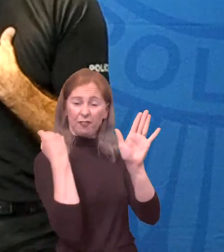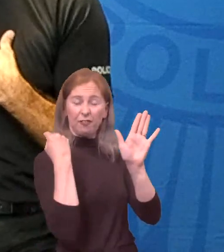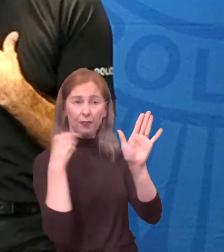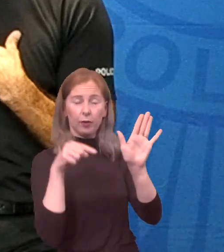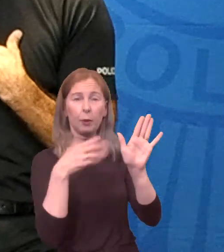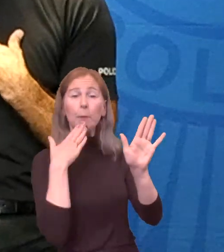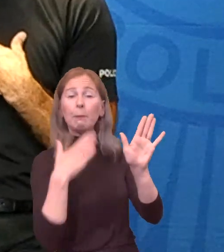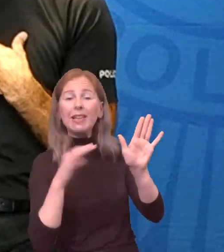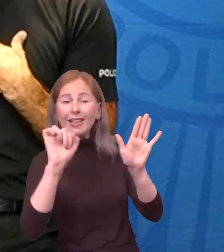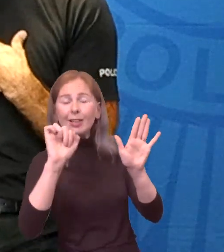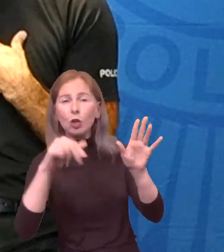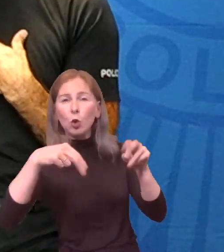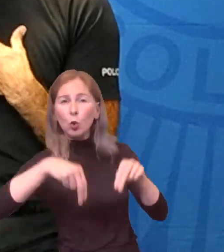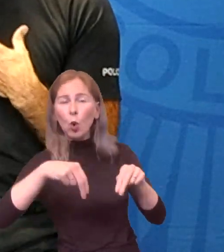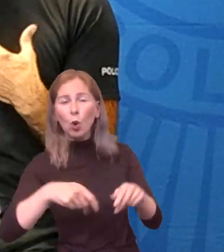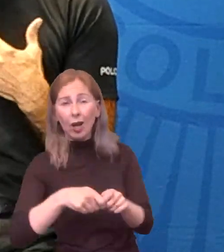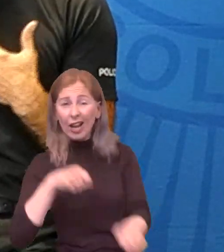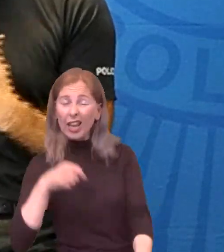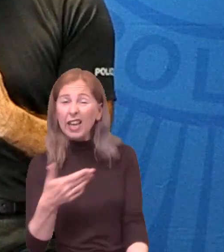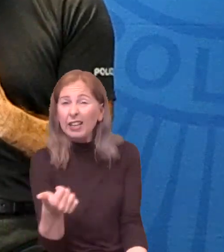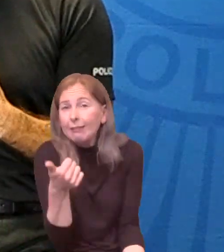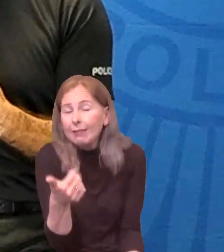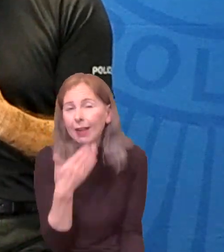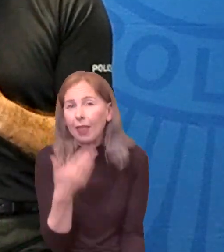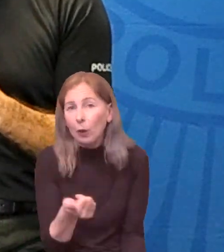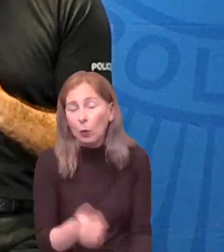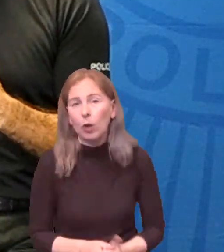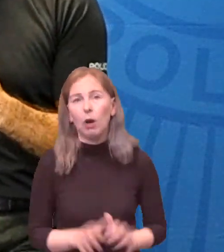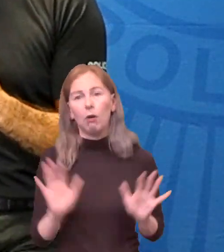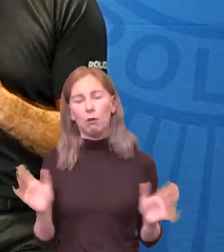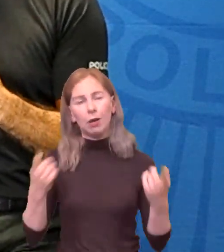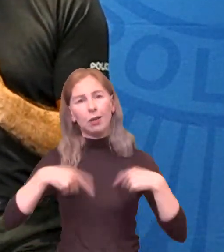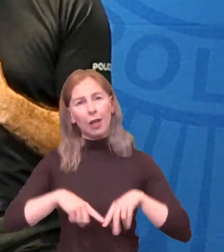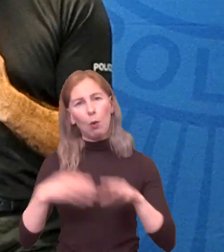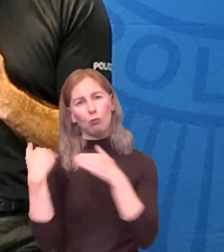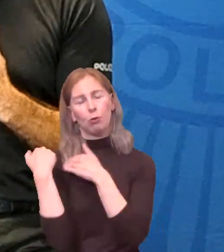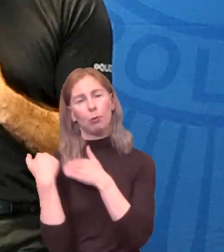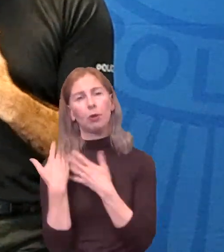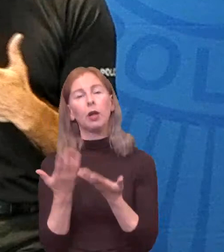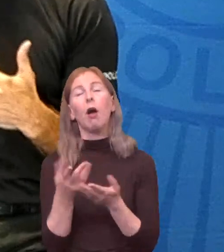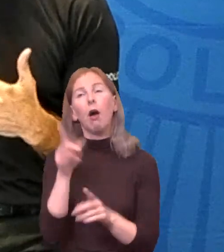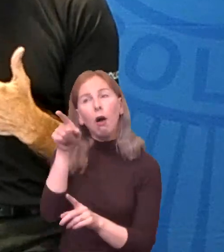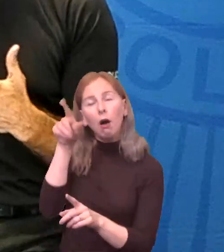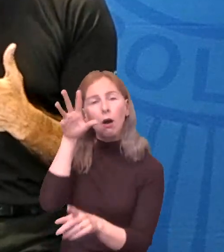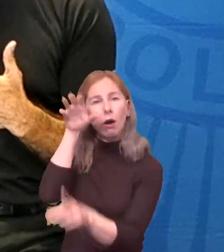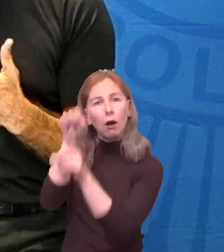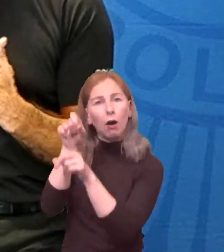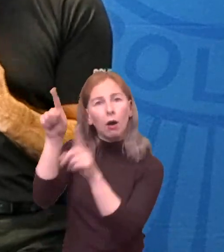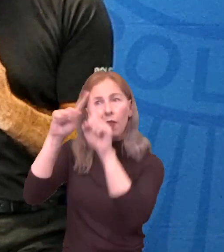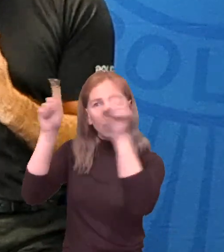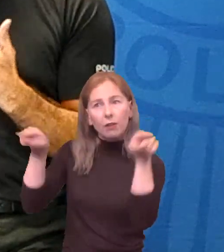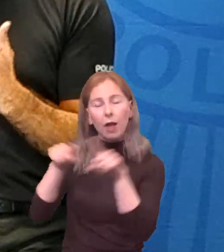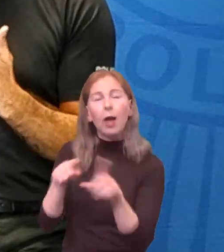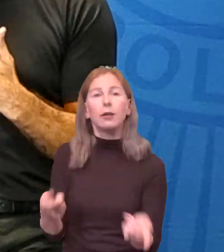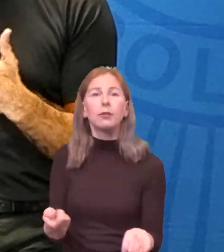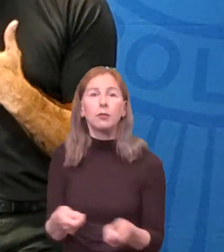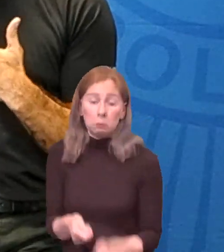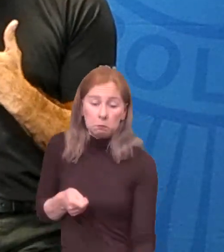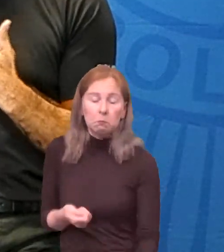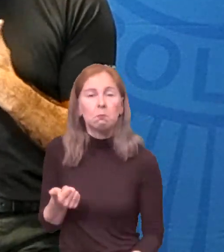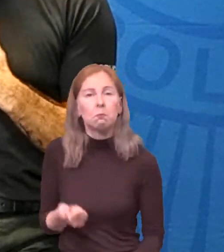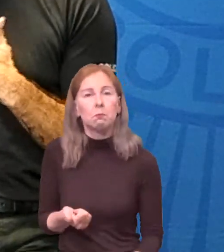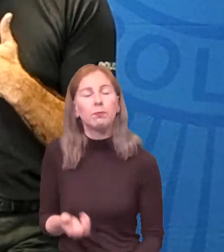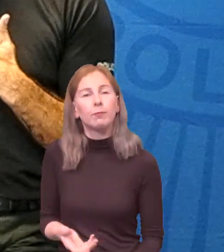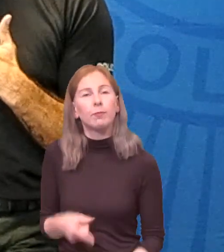dog walkers and dog owners just to take notice. I mean, Steve Conisbee, and I know others across the county do it, but his